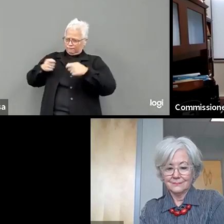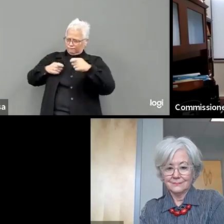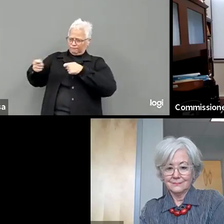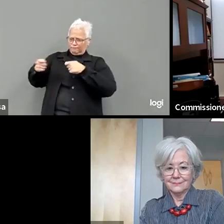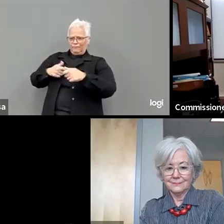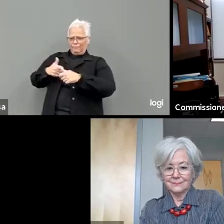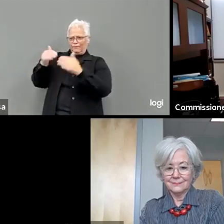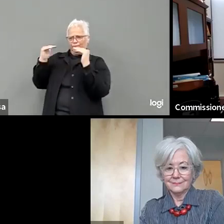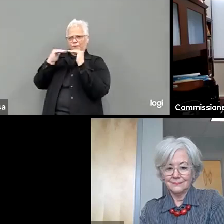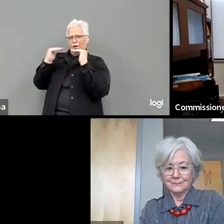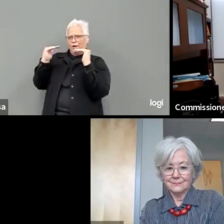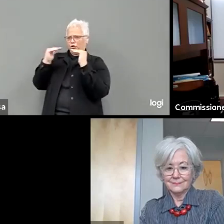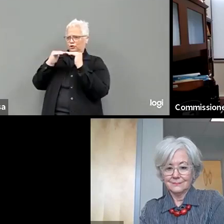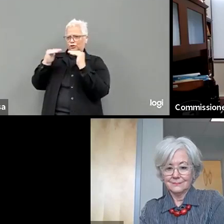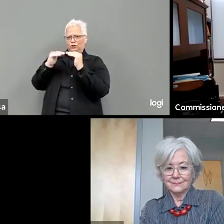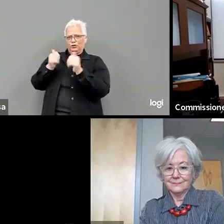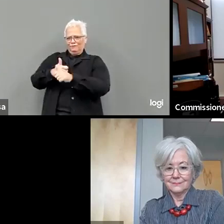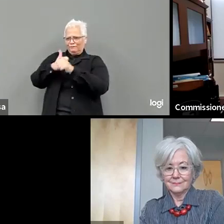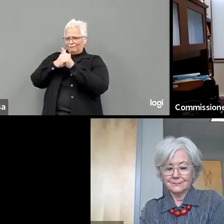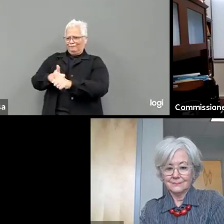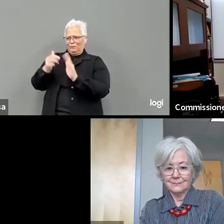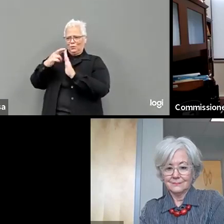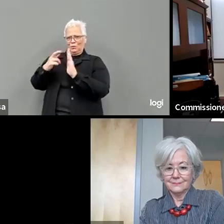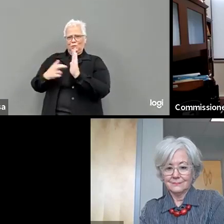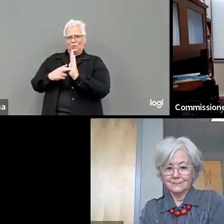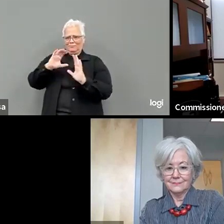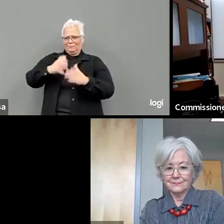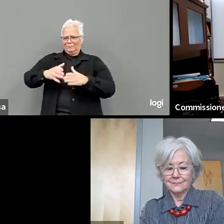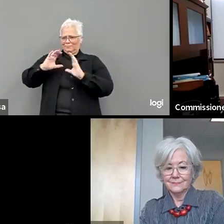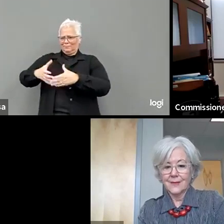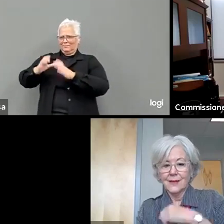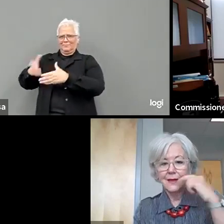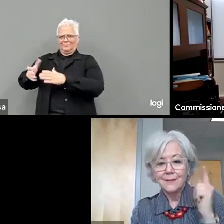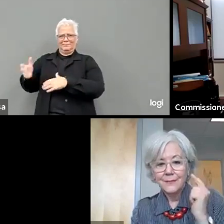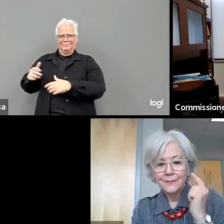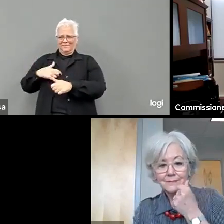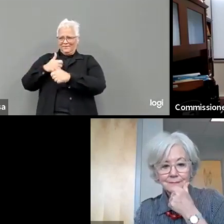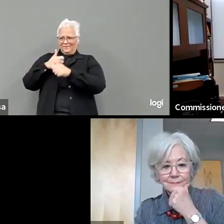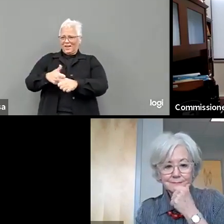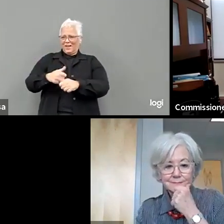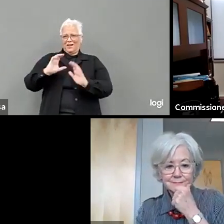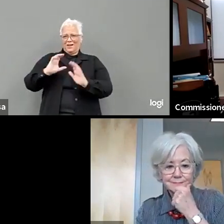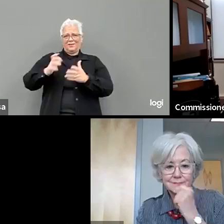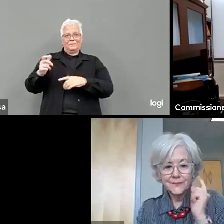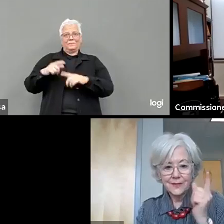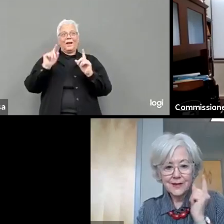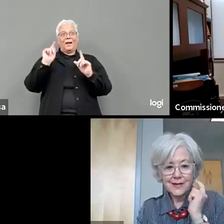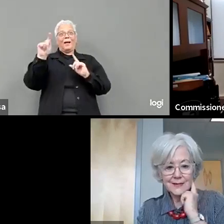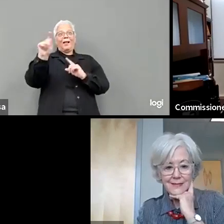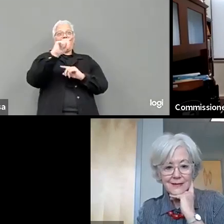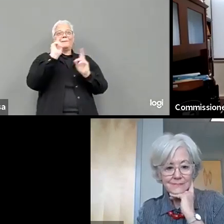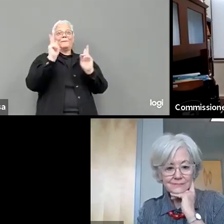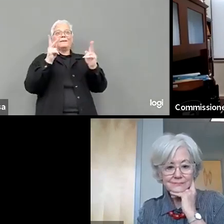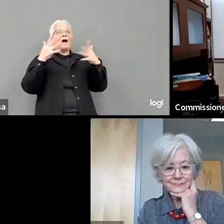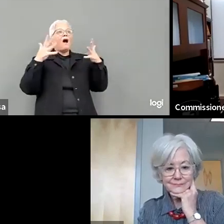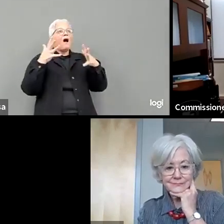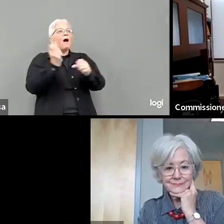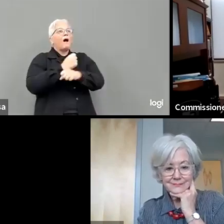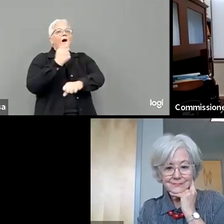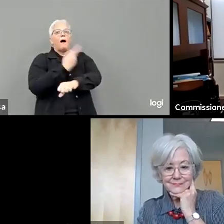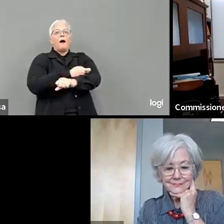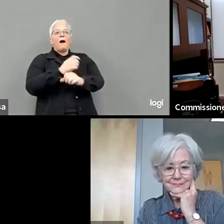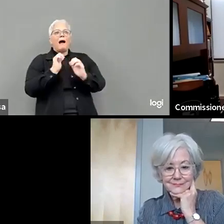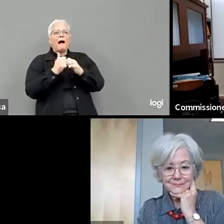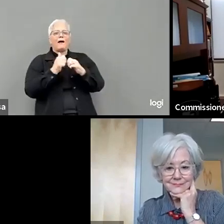reason and based on risk and infrastructure. It's important that we follow that grouping. So we'll continue to do that in Tulsa County, and hopefully